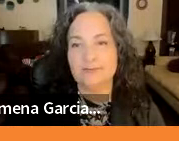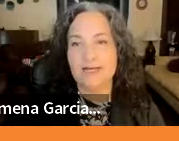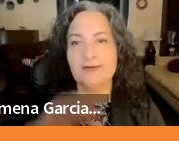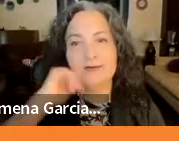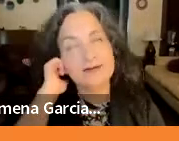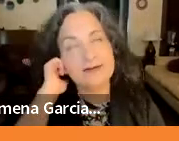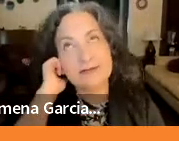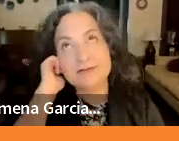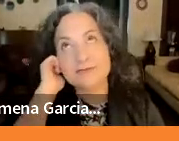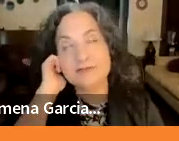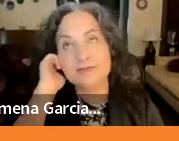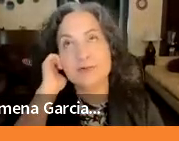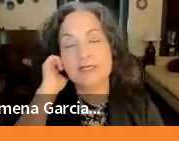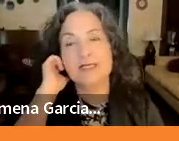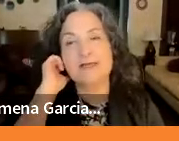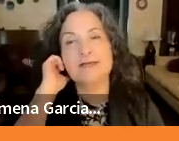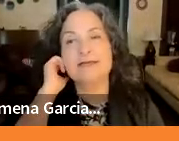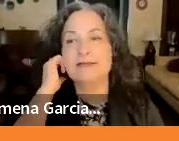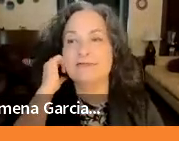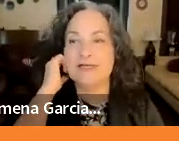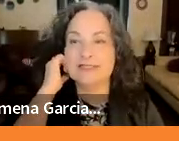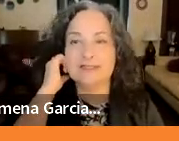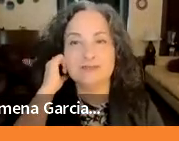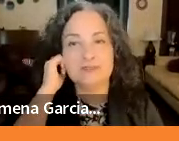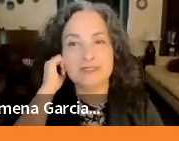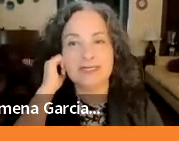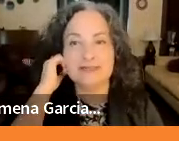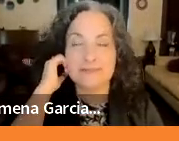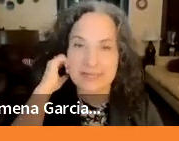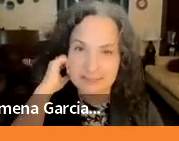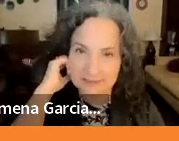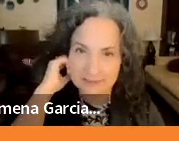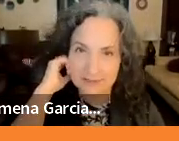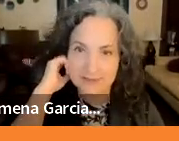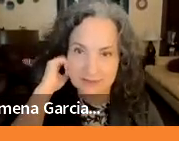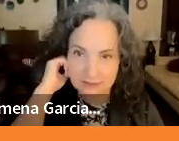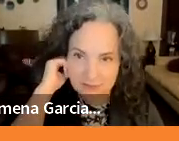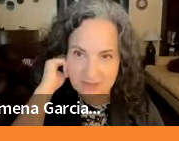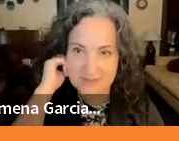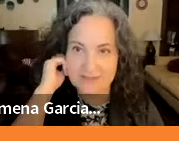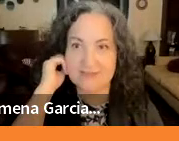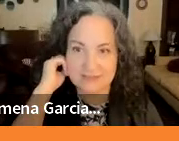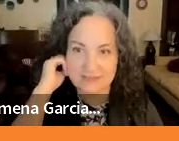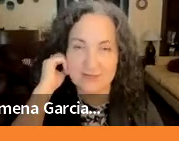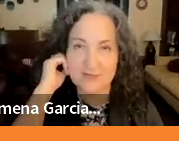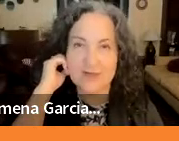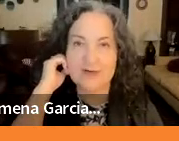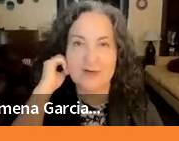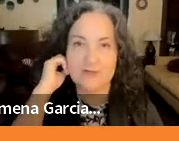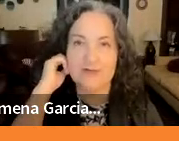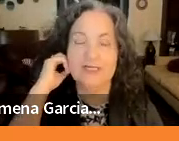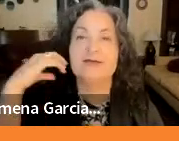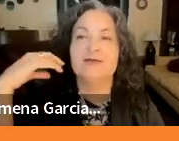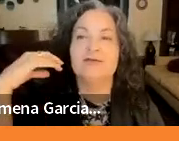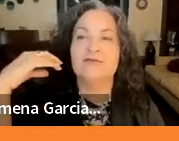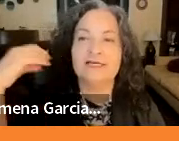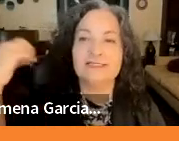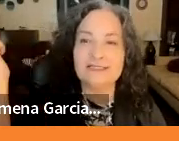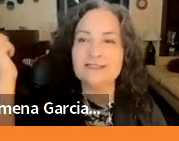So how can those of us working in the vaccine world get the message across this time about